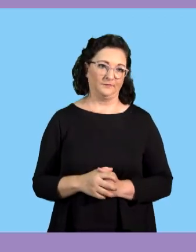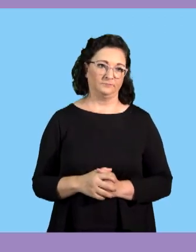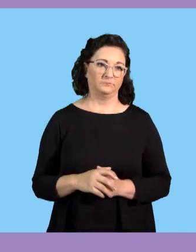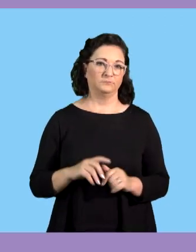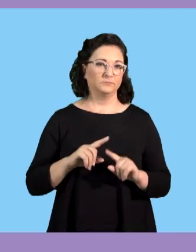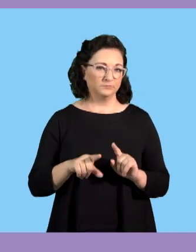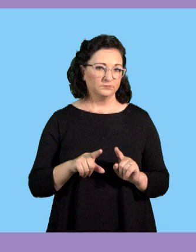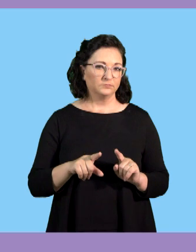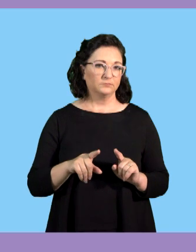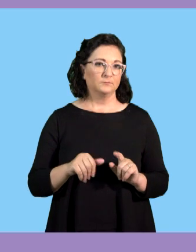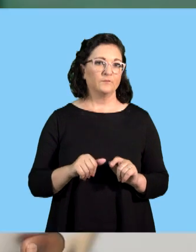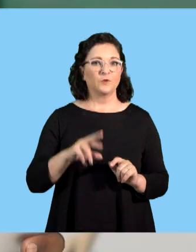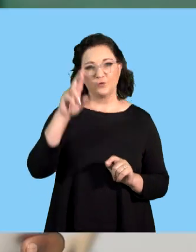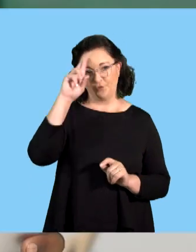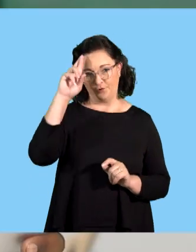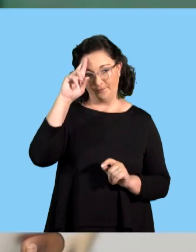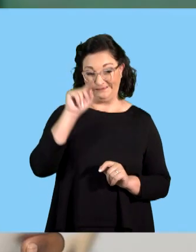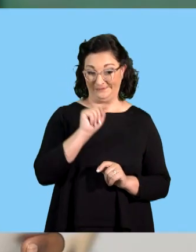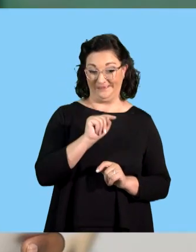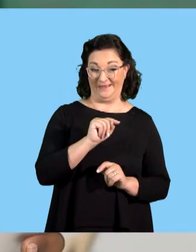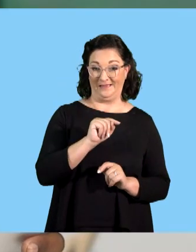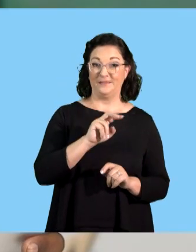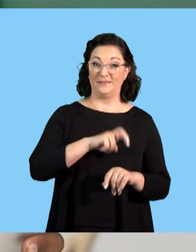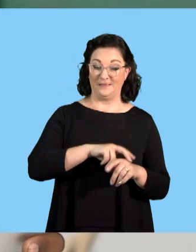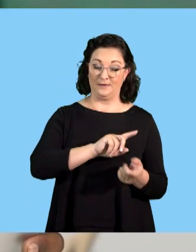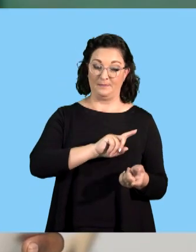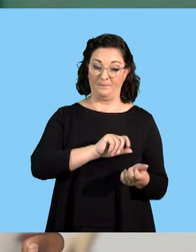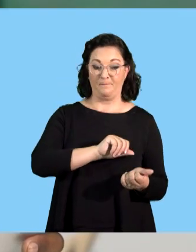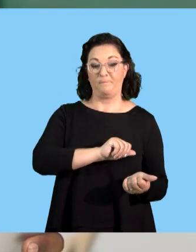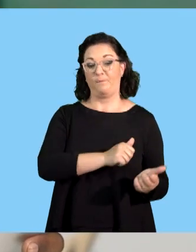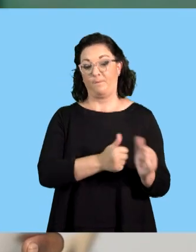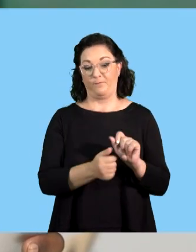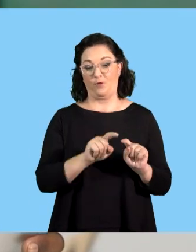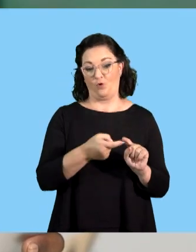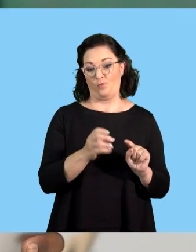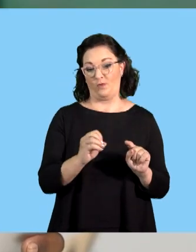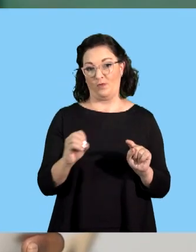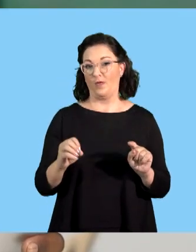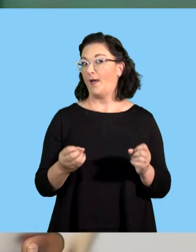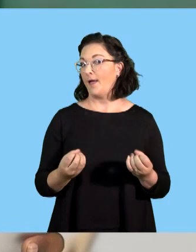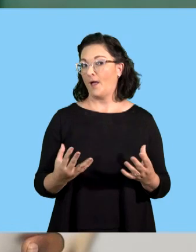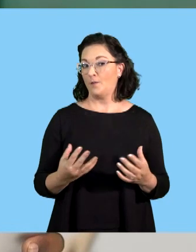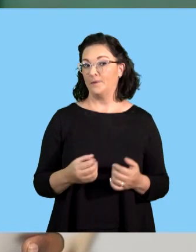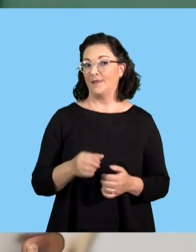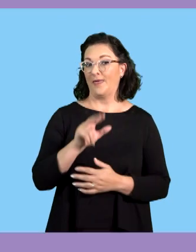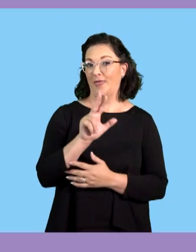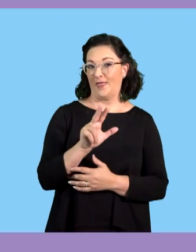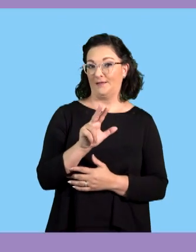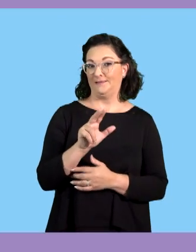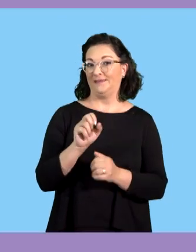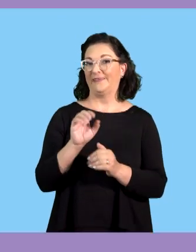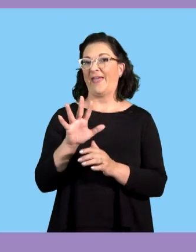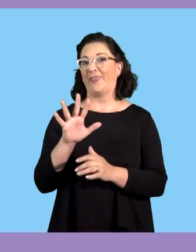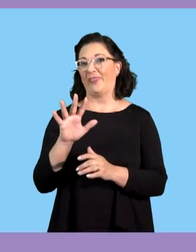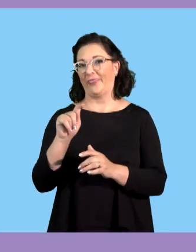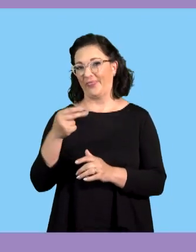10. Remember, we are going to convert back to decimals. This is 8 tenths, so your answer should